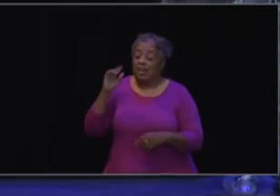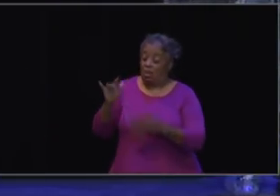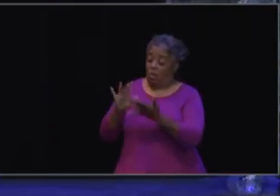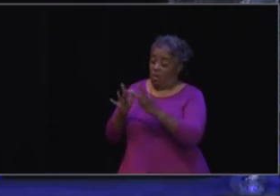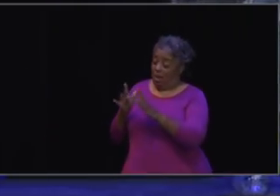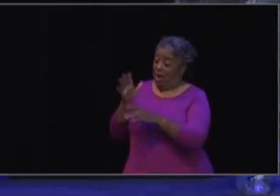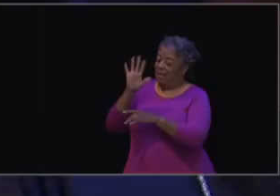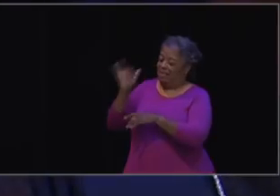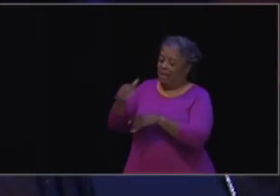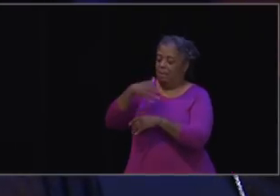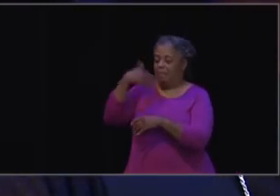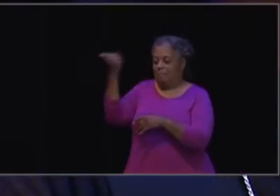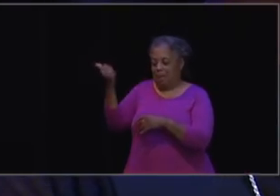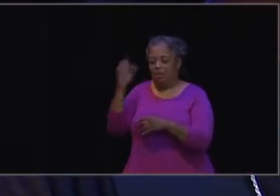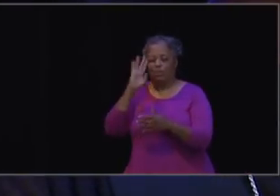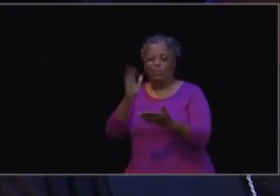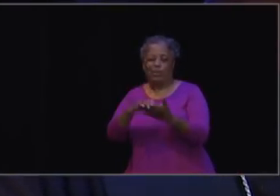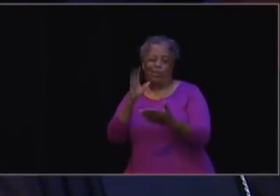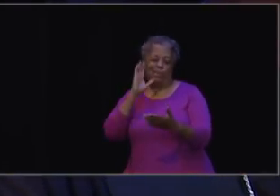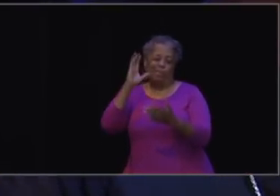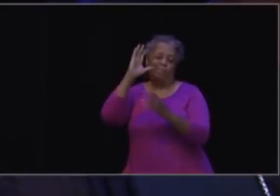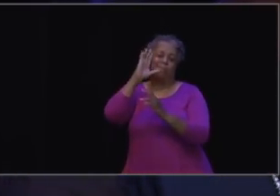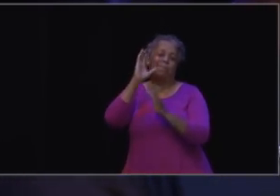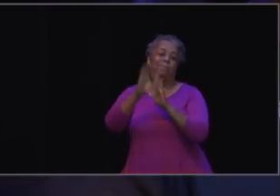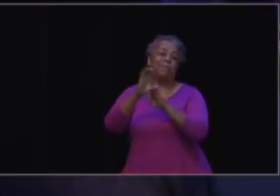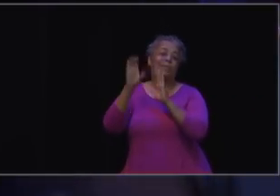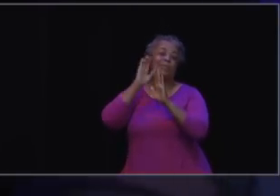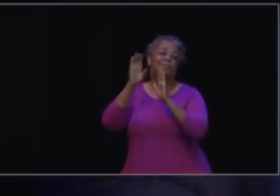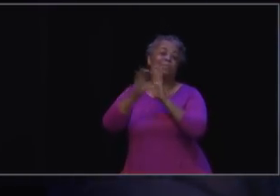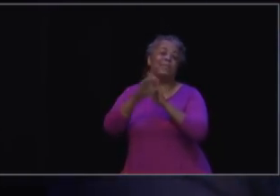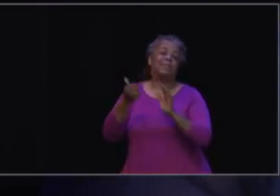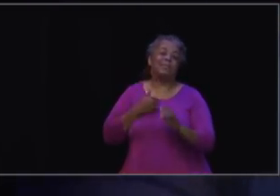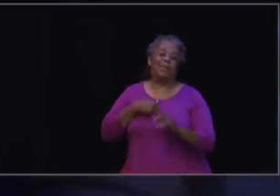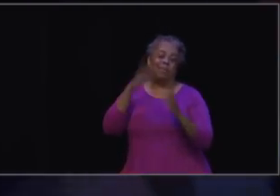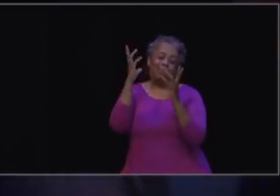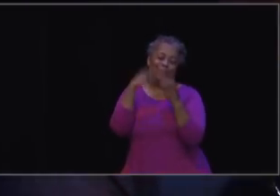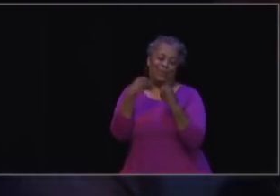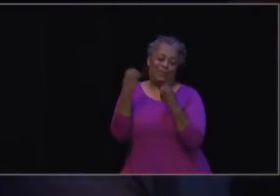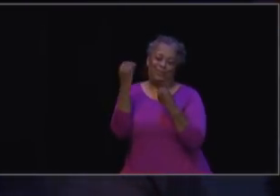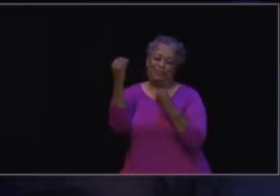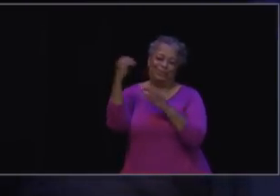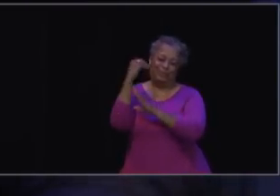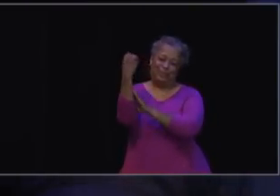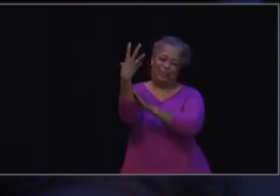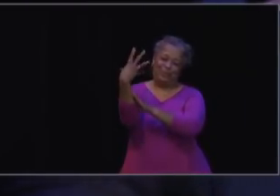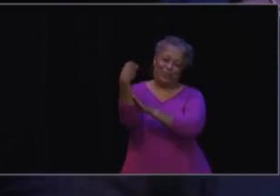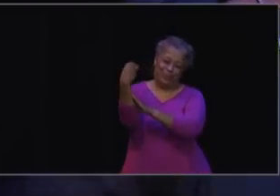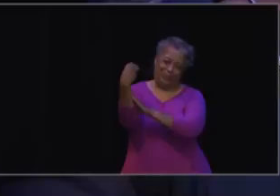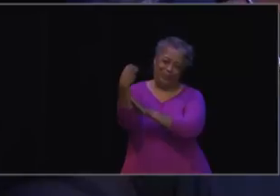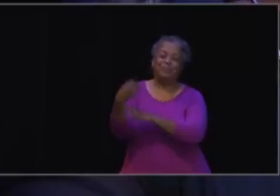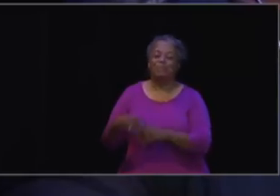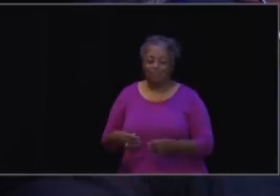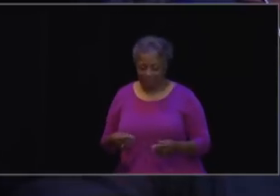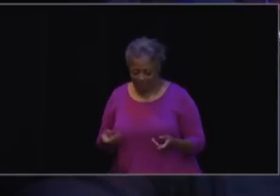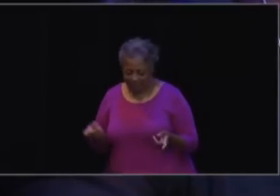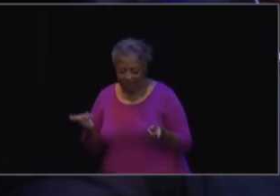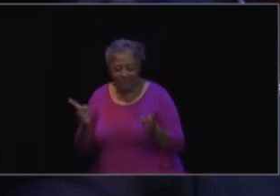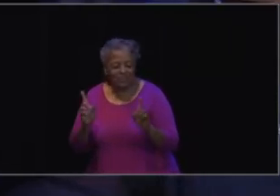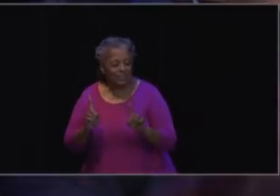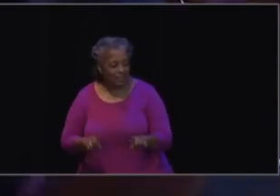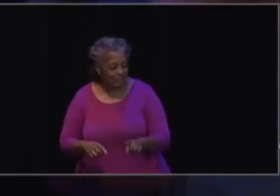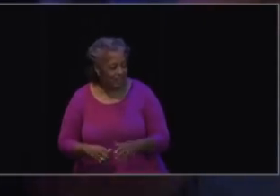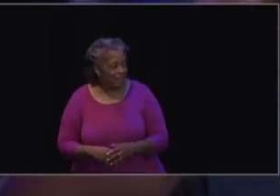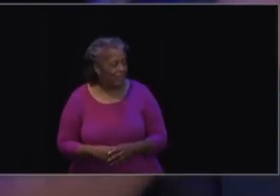me. Headshots, y'all. Dow, better dow, than the real me. Dow, hey, dow, hey dow,